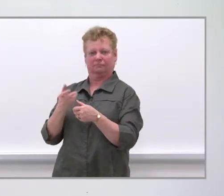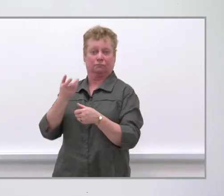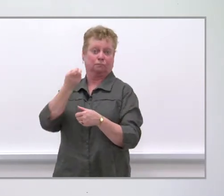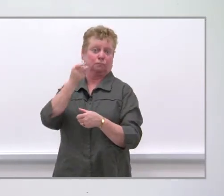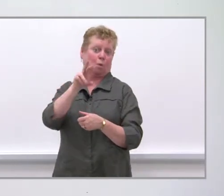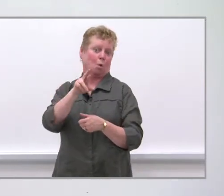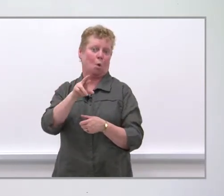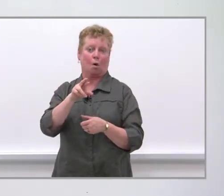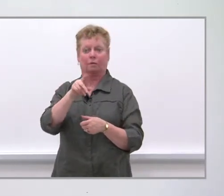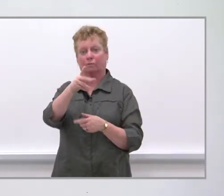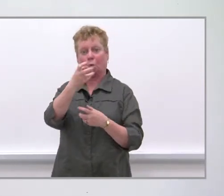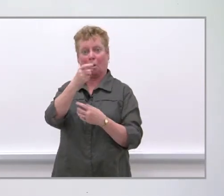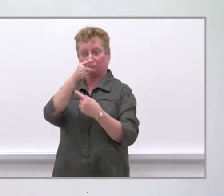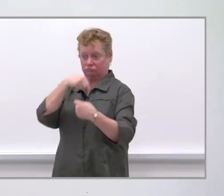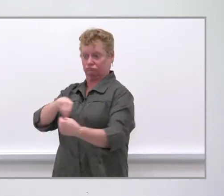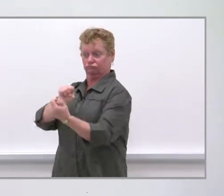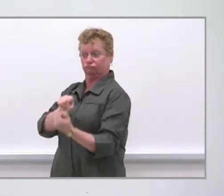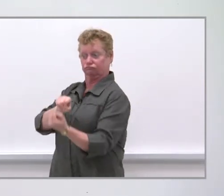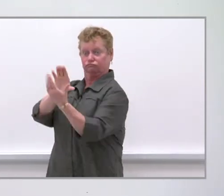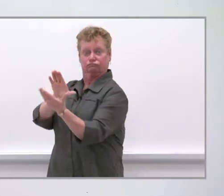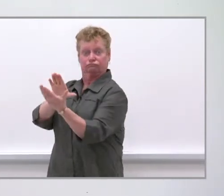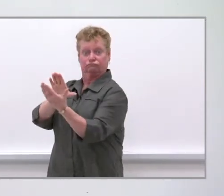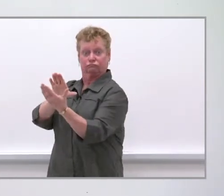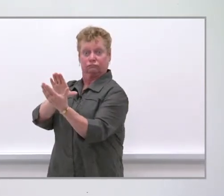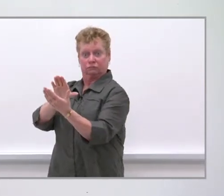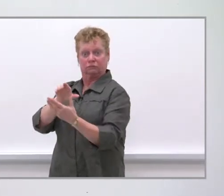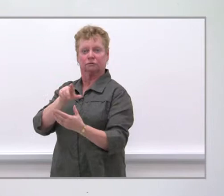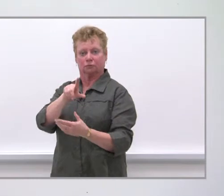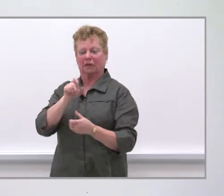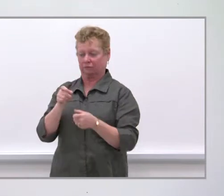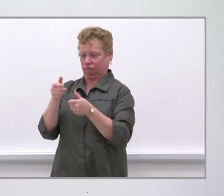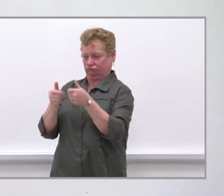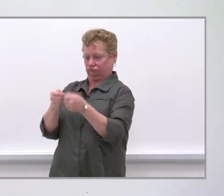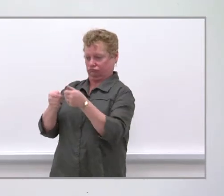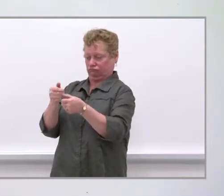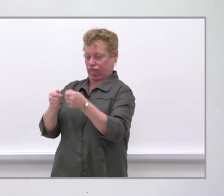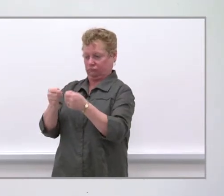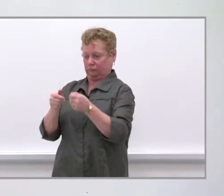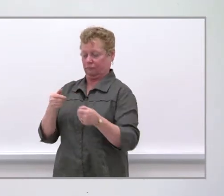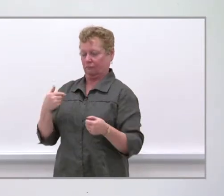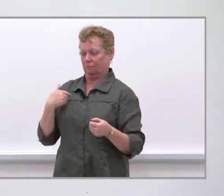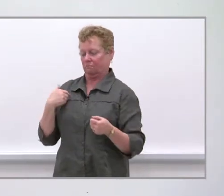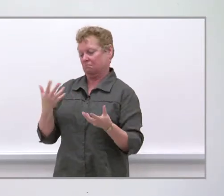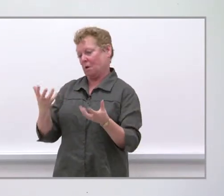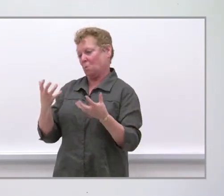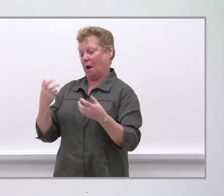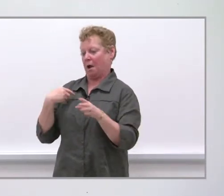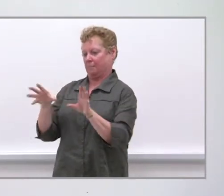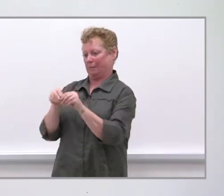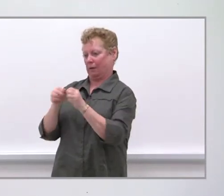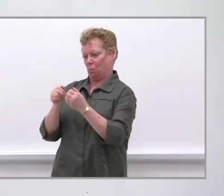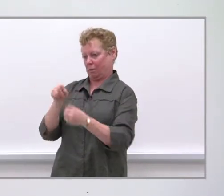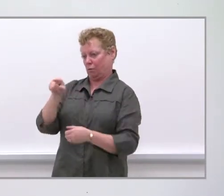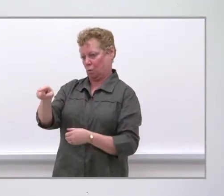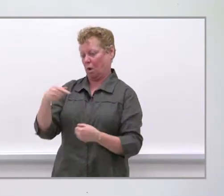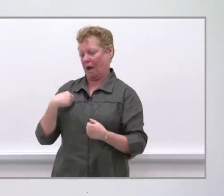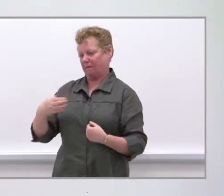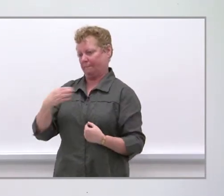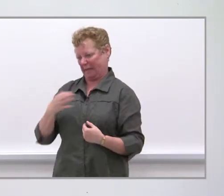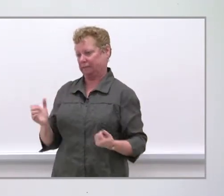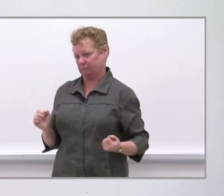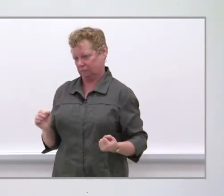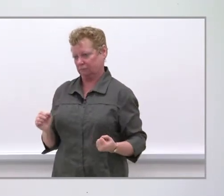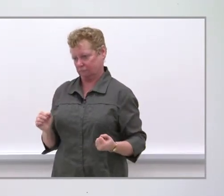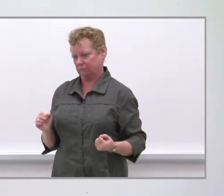or if you wanted to go to meet somebody, you should be able to text them and say, I'd like to have a meeting because I have a